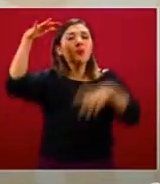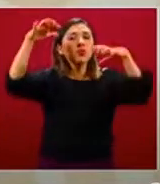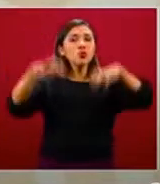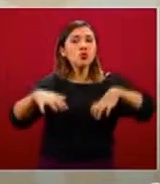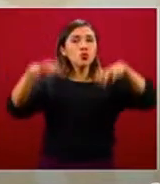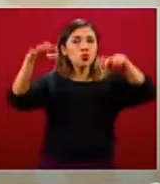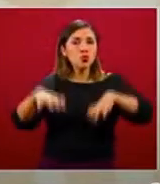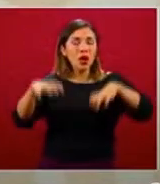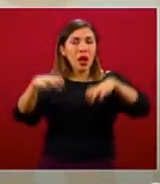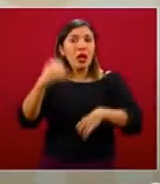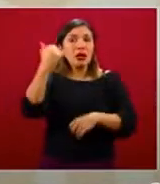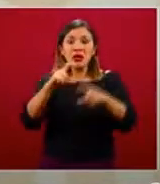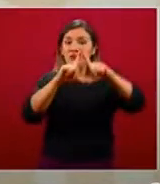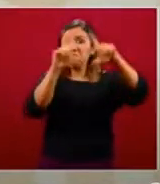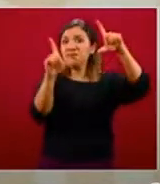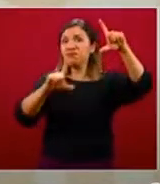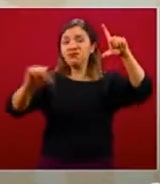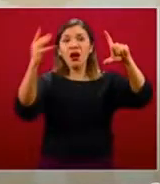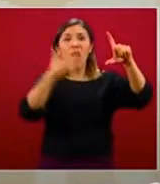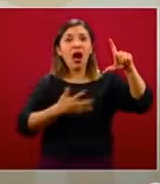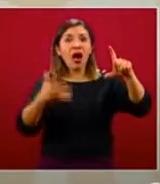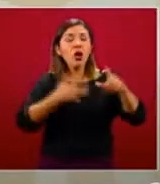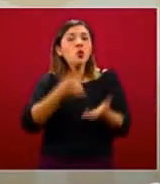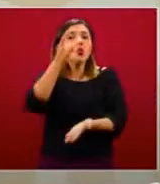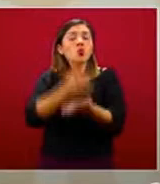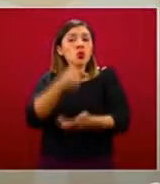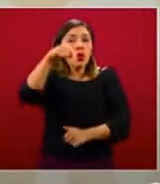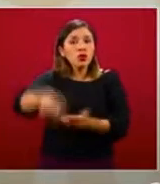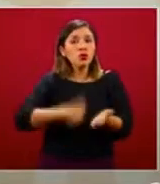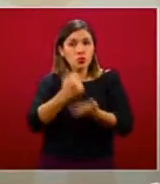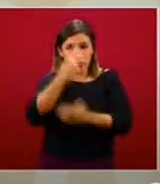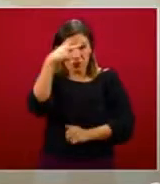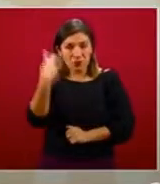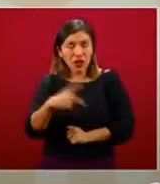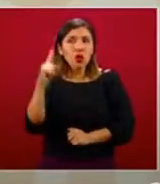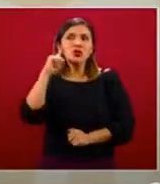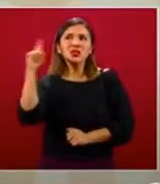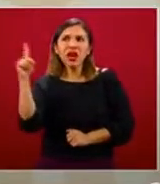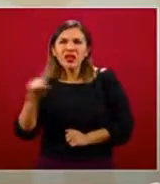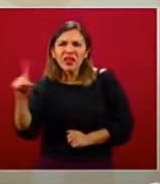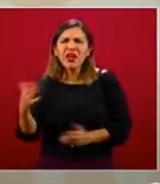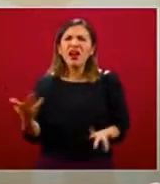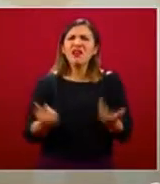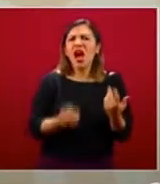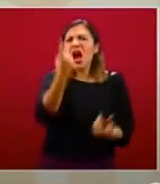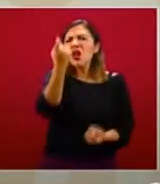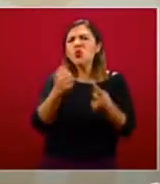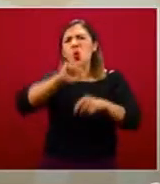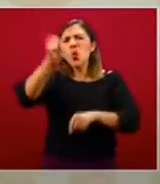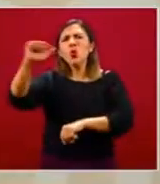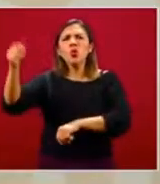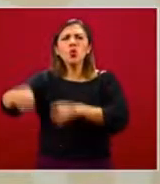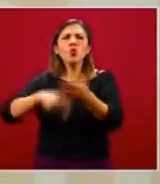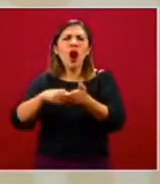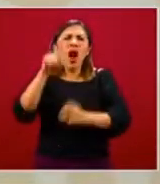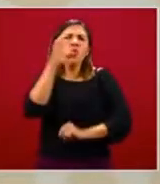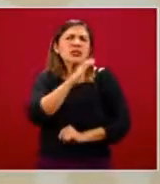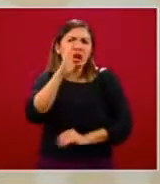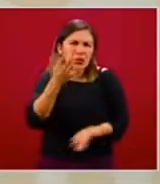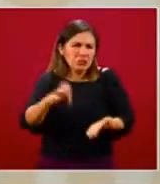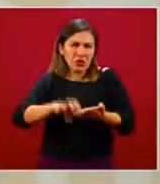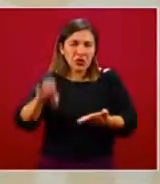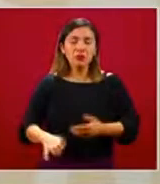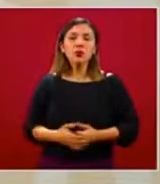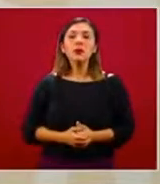about the technical recommendations of different resources and activities related to COVID.